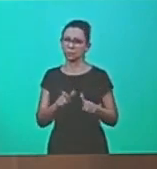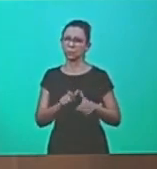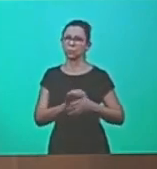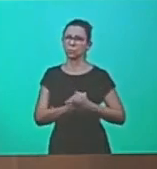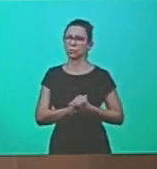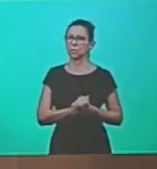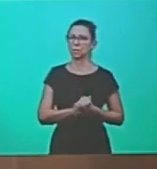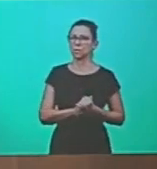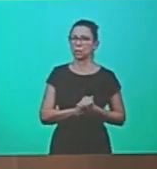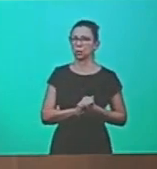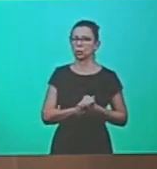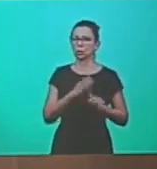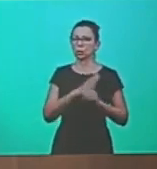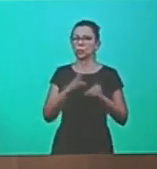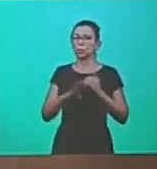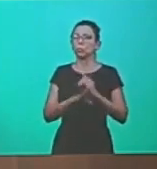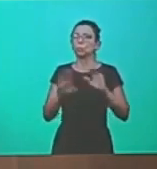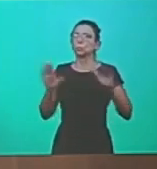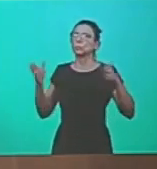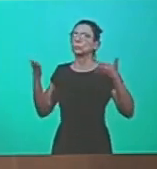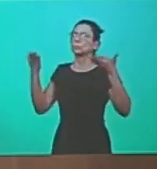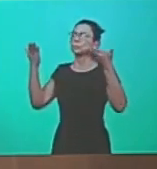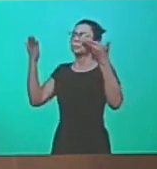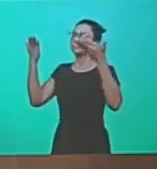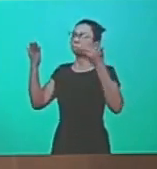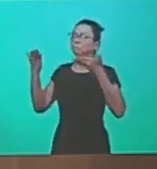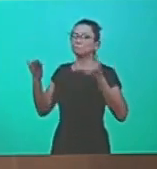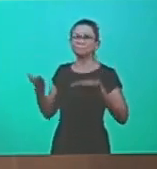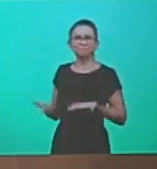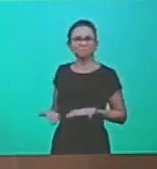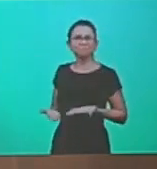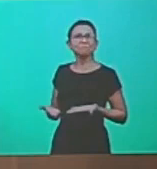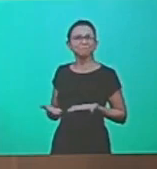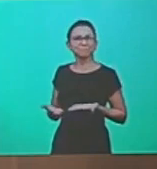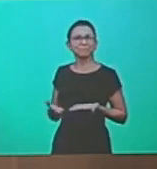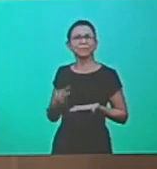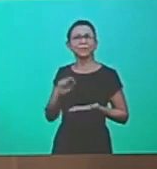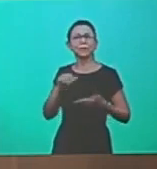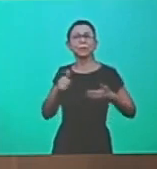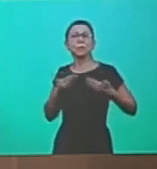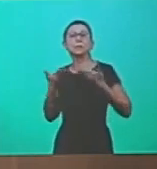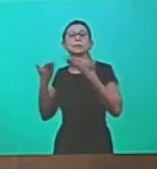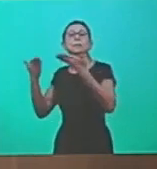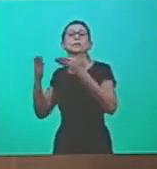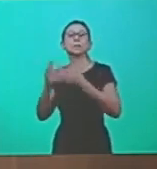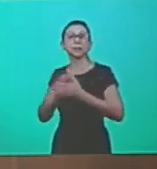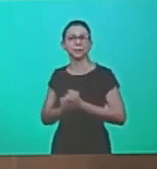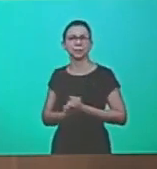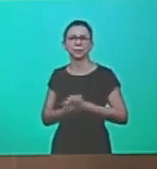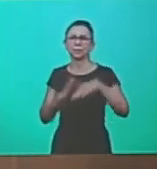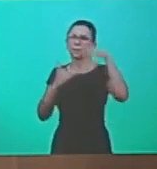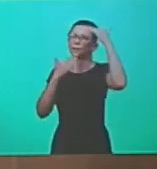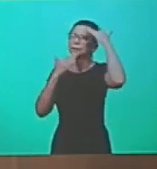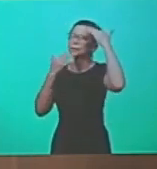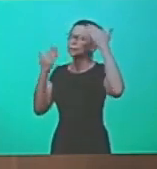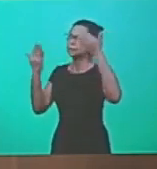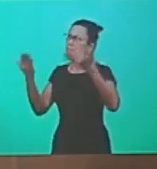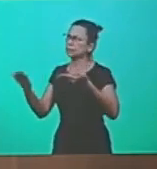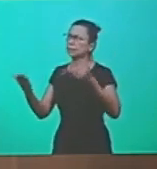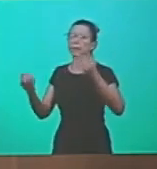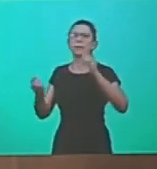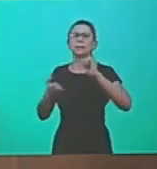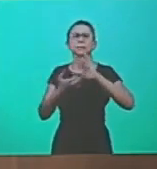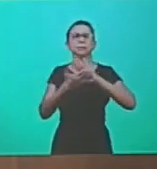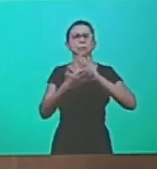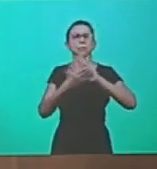blessing that you could potentially receive. When we go to the house of the Lord, it's for us to offer our lives